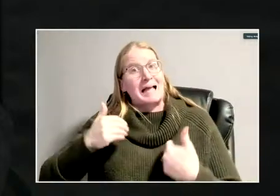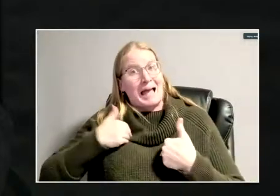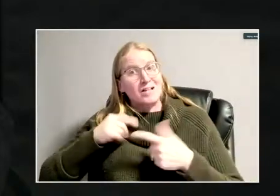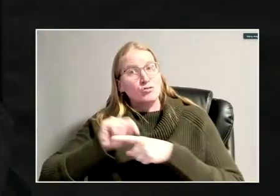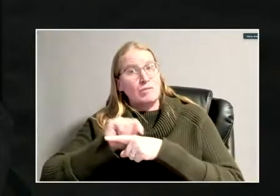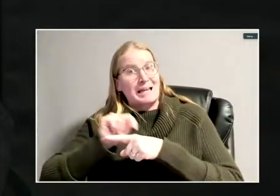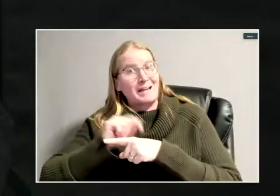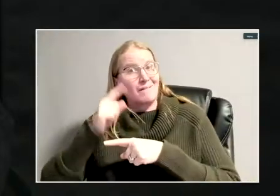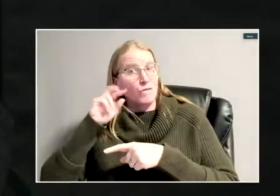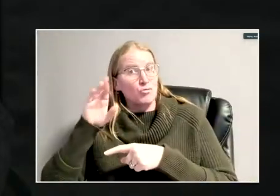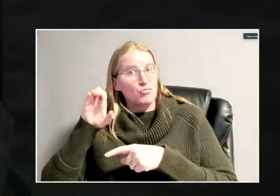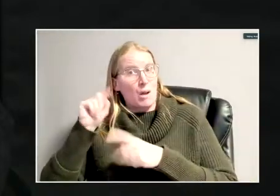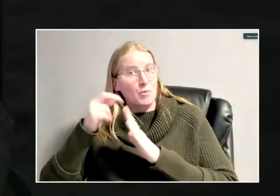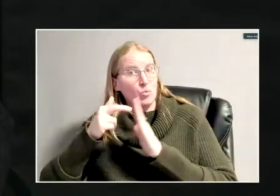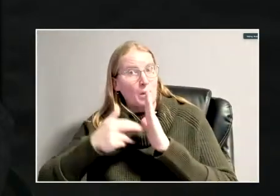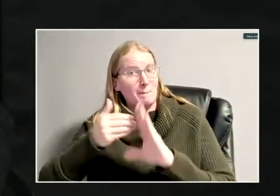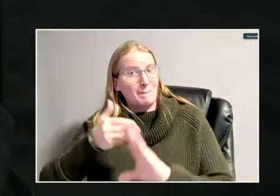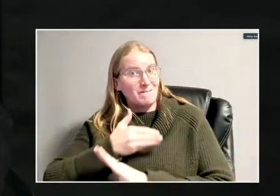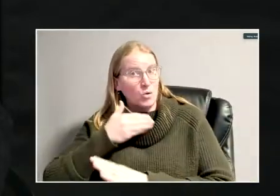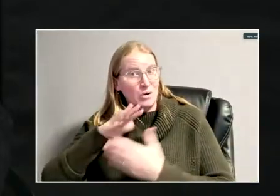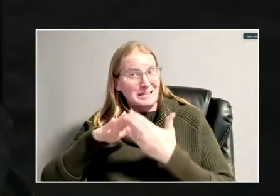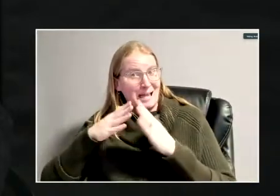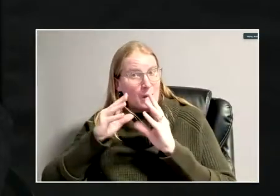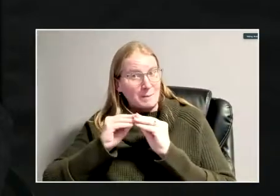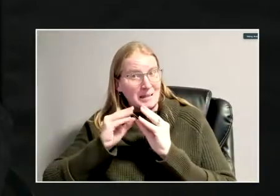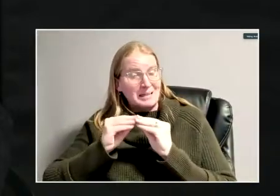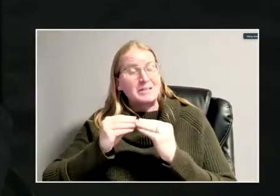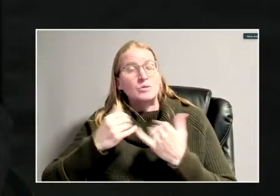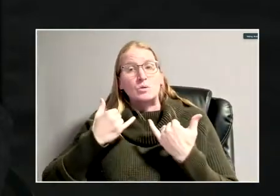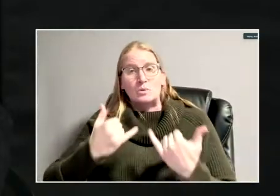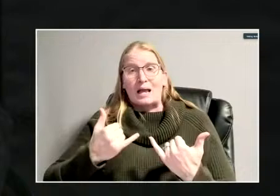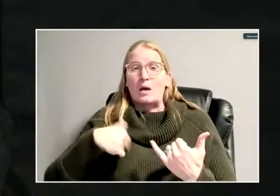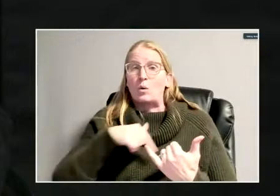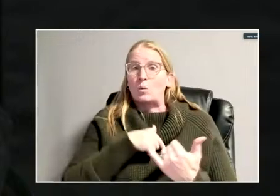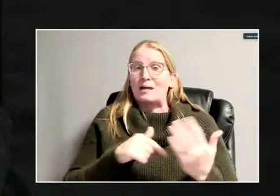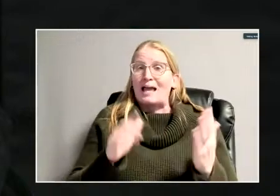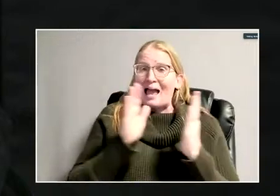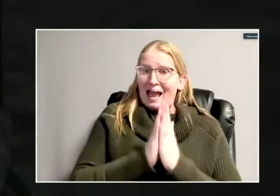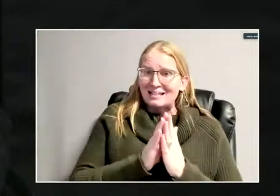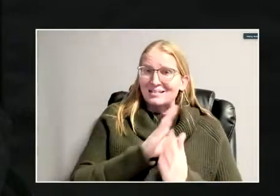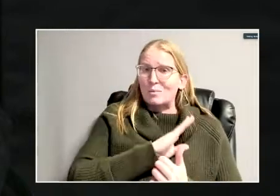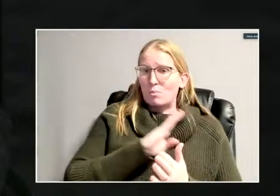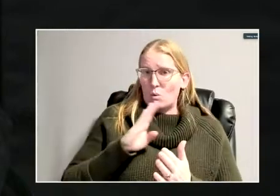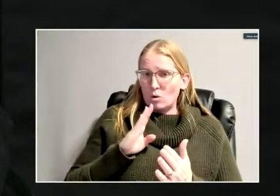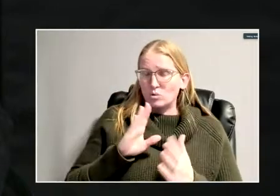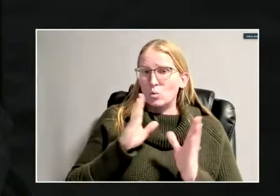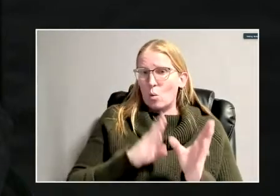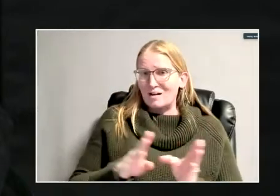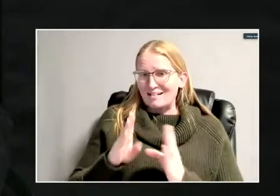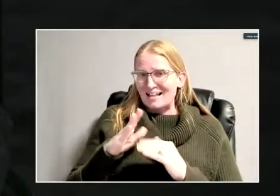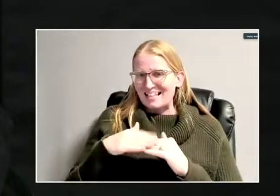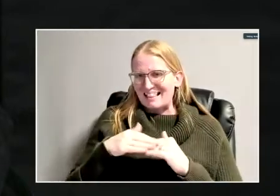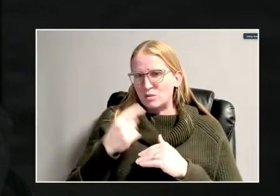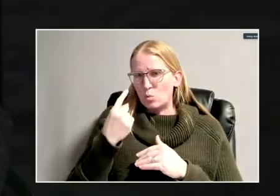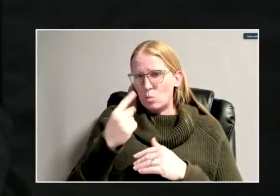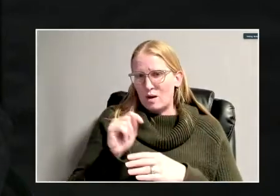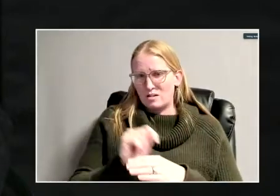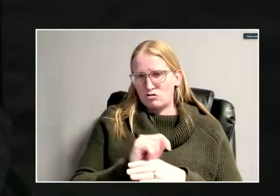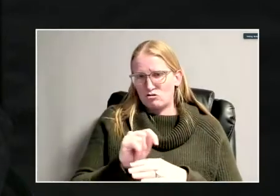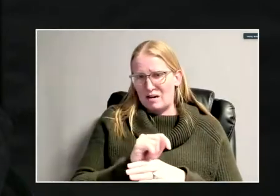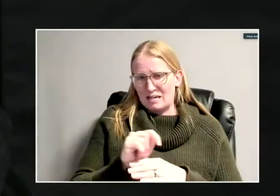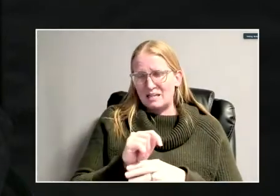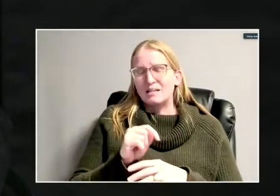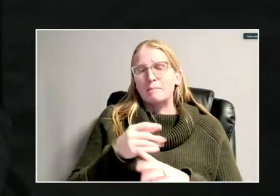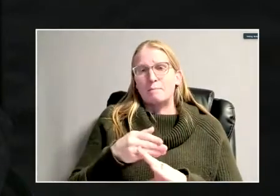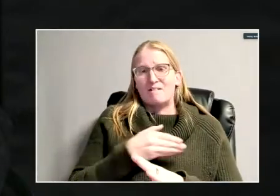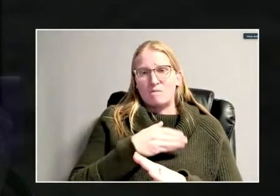meeting now therefore be it resolved that representative town meeting asks the town to organize a minimum of one Roberts rules tutorials ahead of next